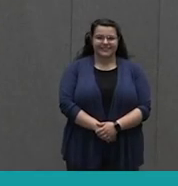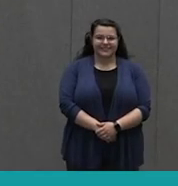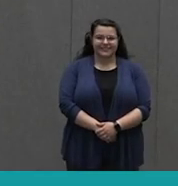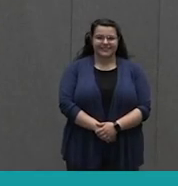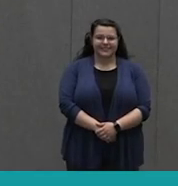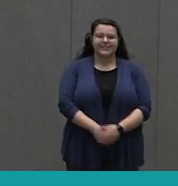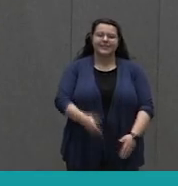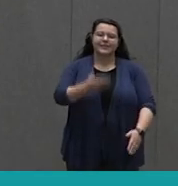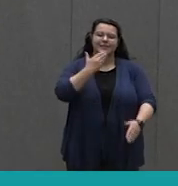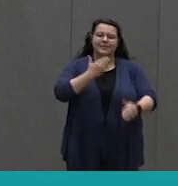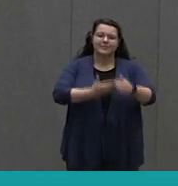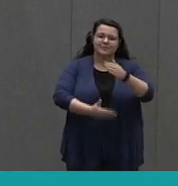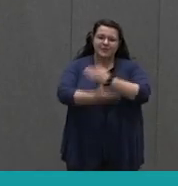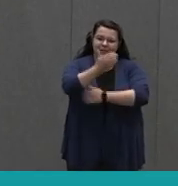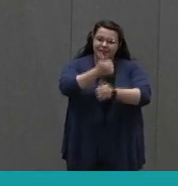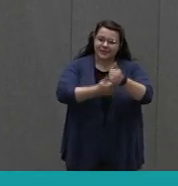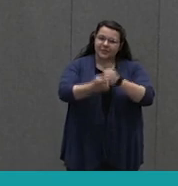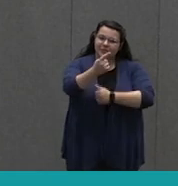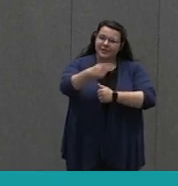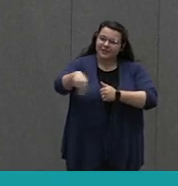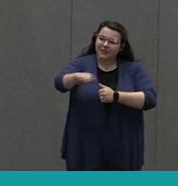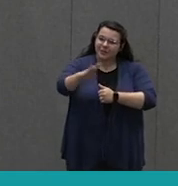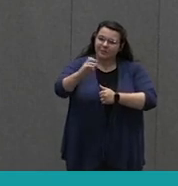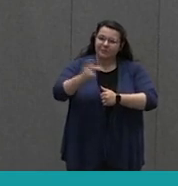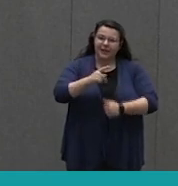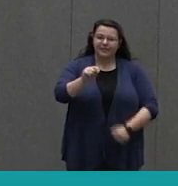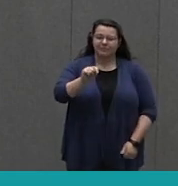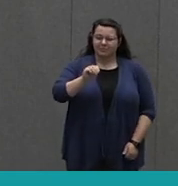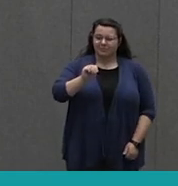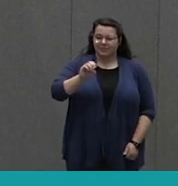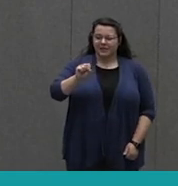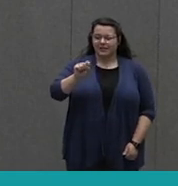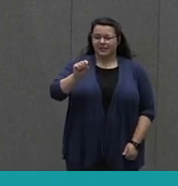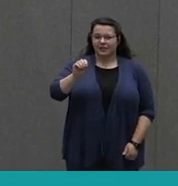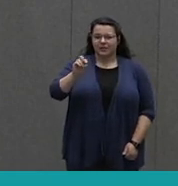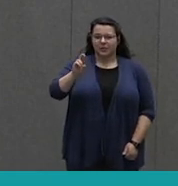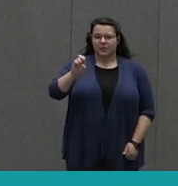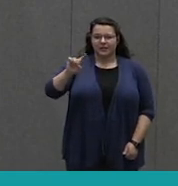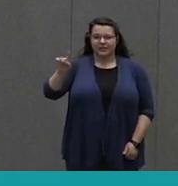Good morning, everyone. You're back with Miss Torres again. How are you doing today?